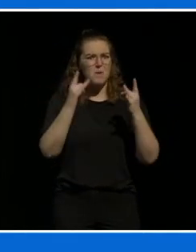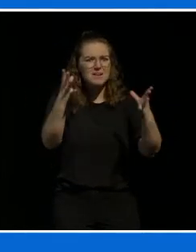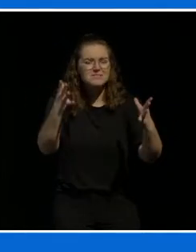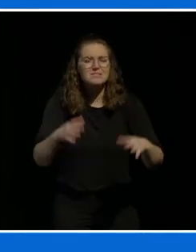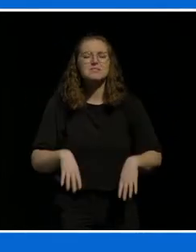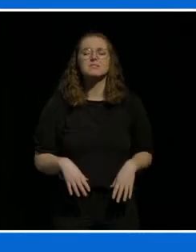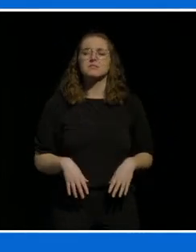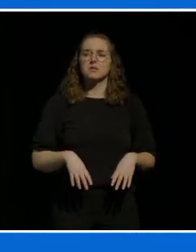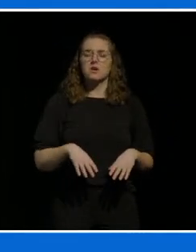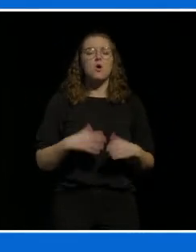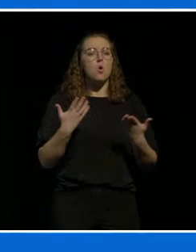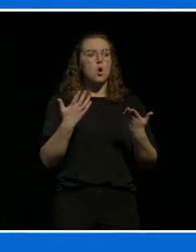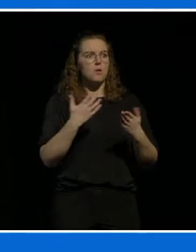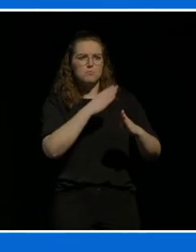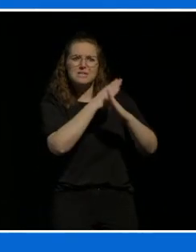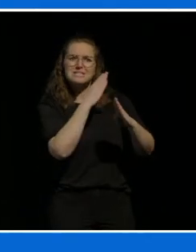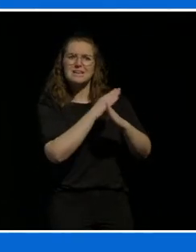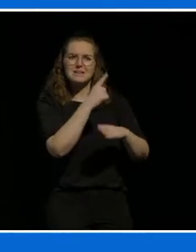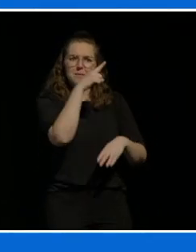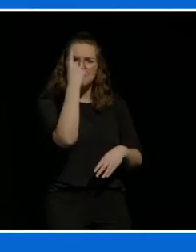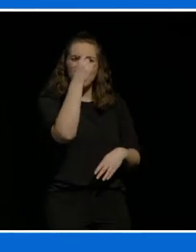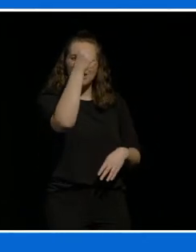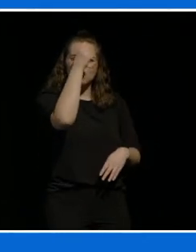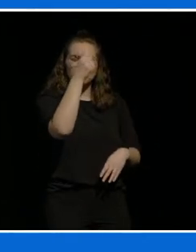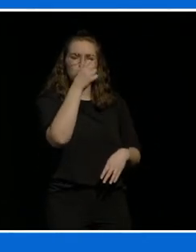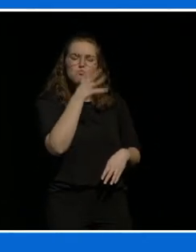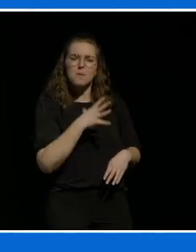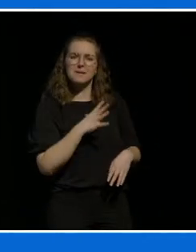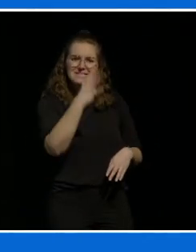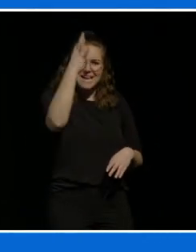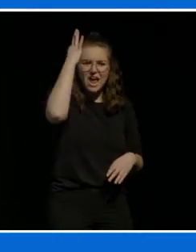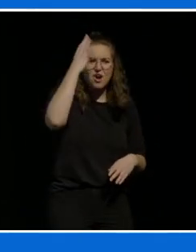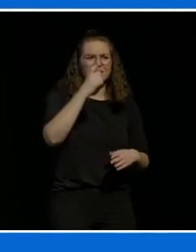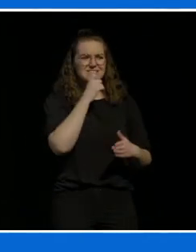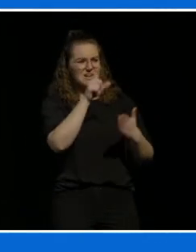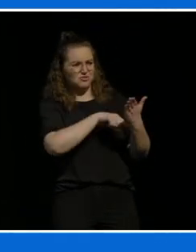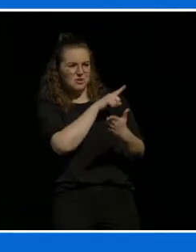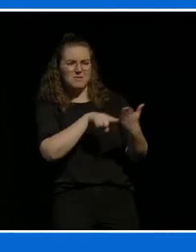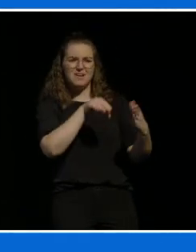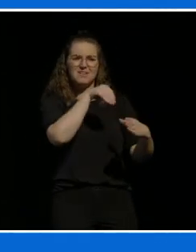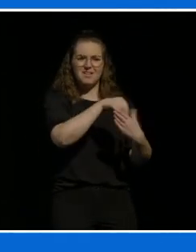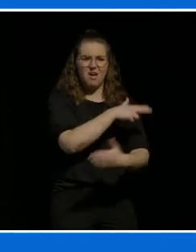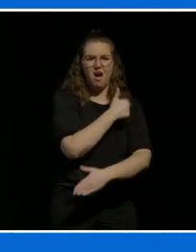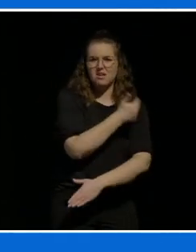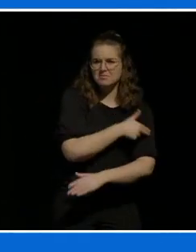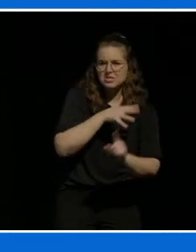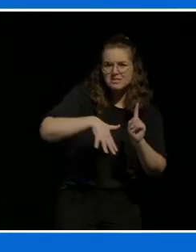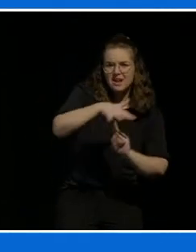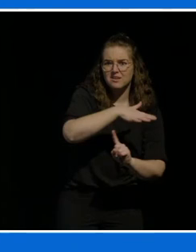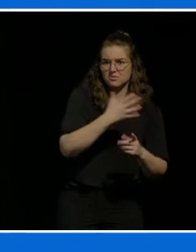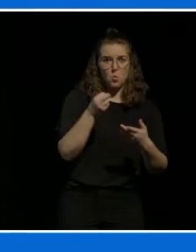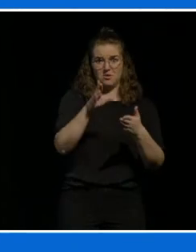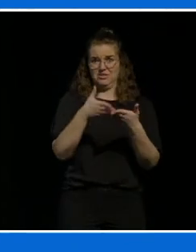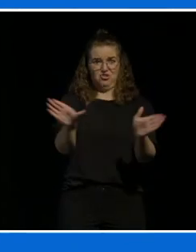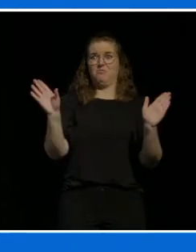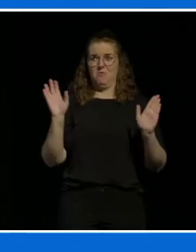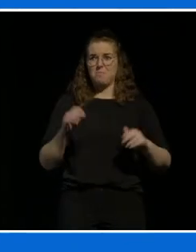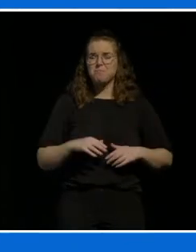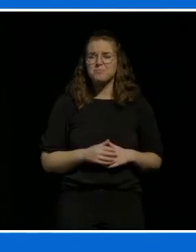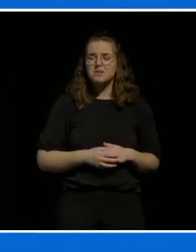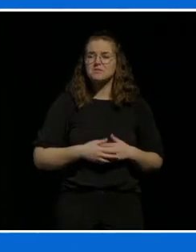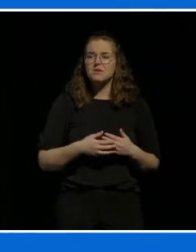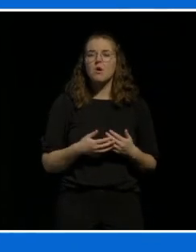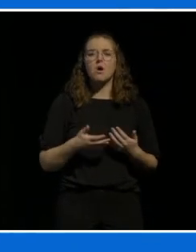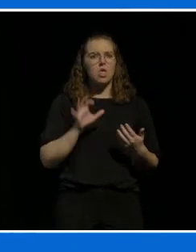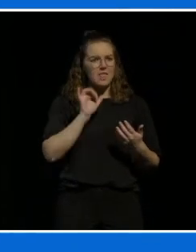sure we protect black women's hair so that's not discriminatory in hospital settings or just in general, anywhere. And those were kind of the first